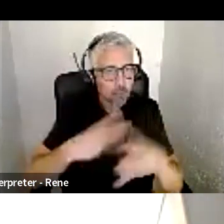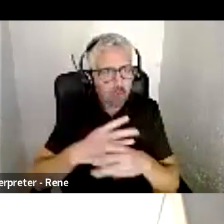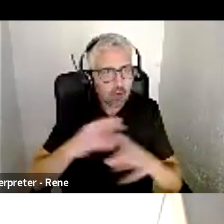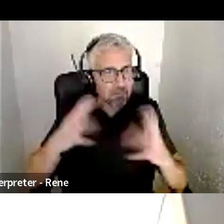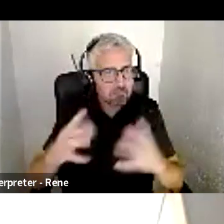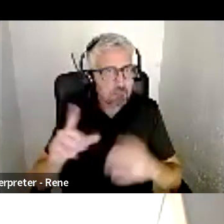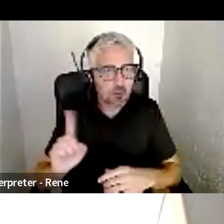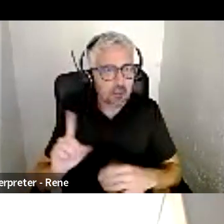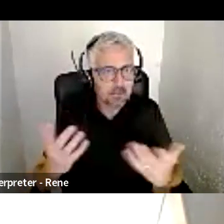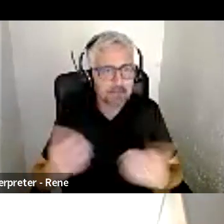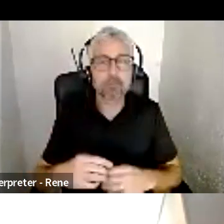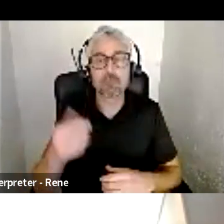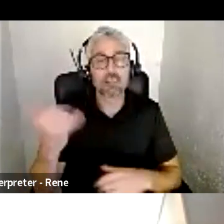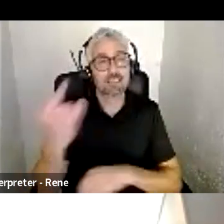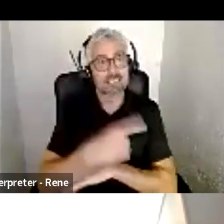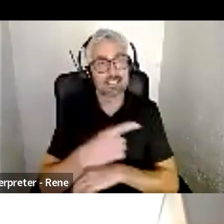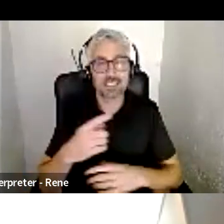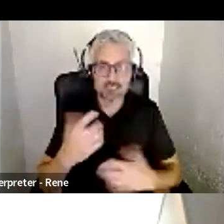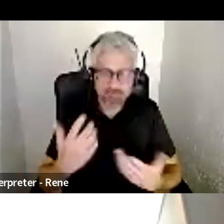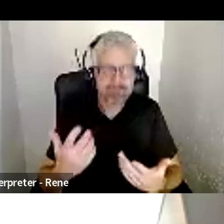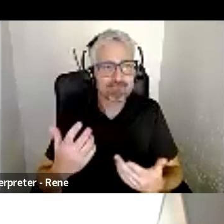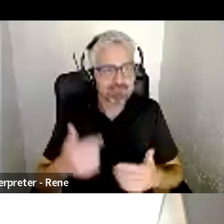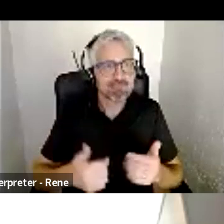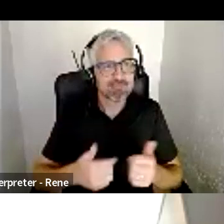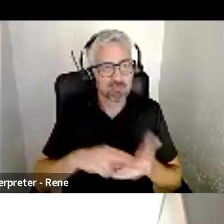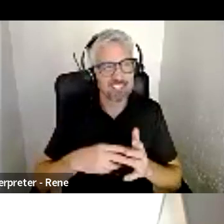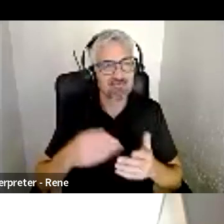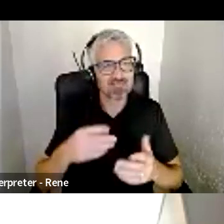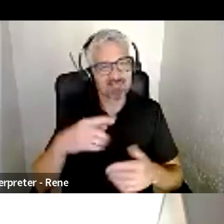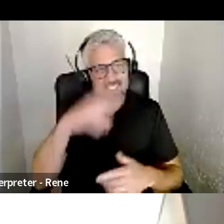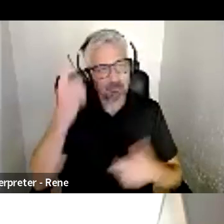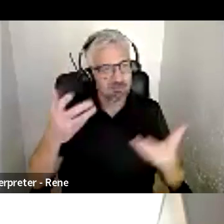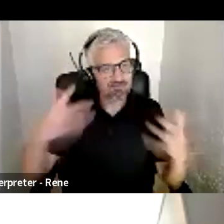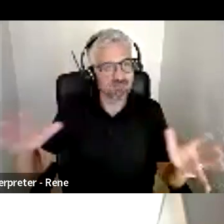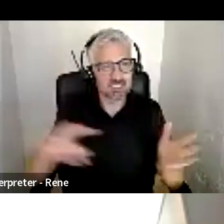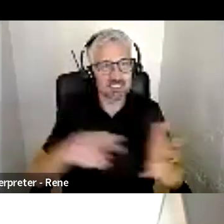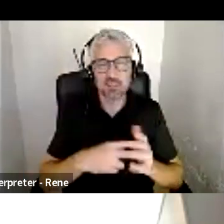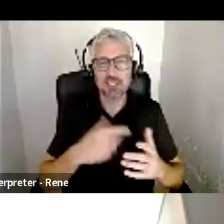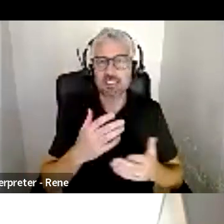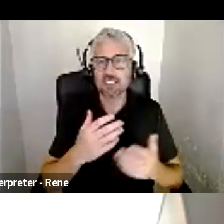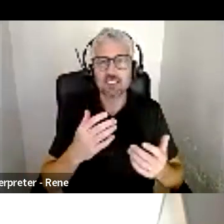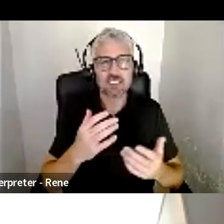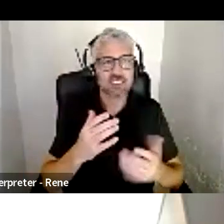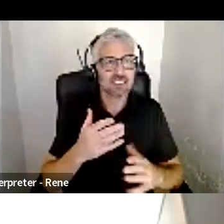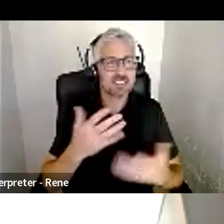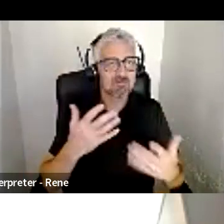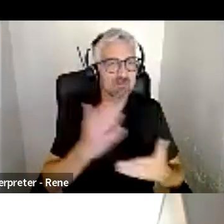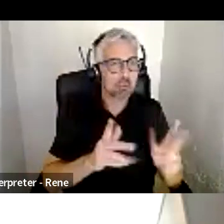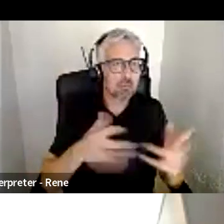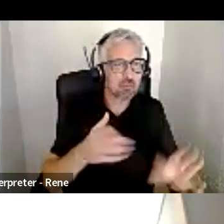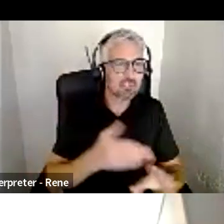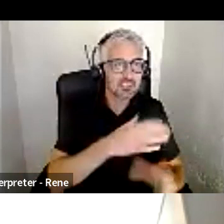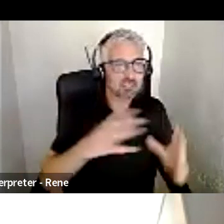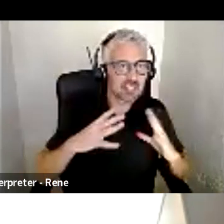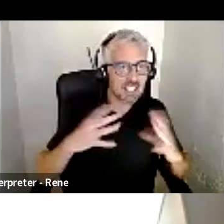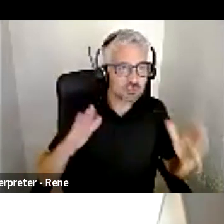Today, as Boris said, marks the end of the summer for most of us. Many of us are on vacation already. I know my kids are going back to school next